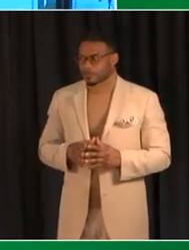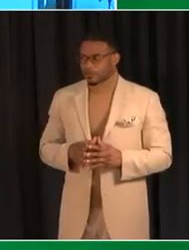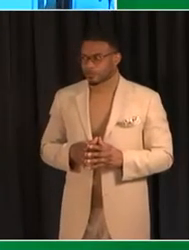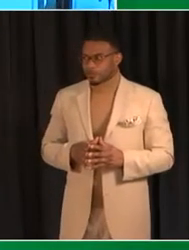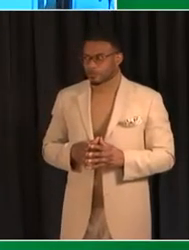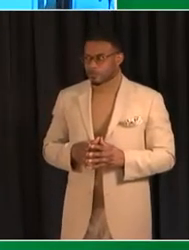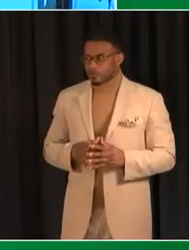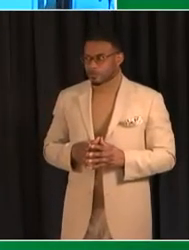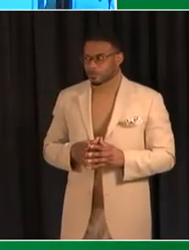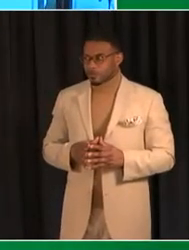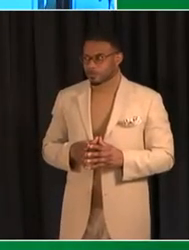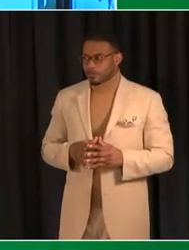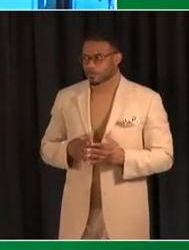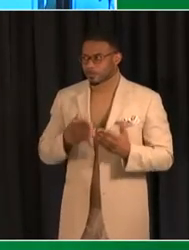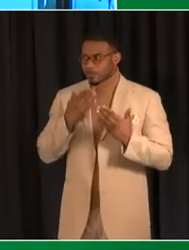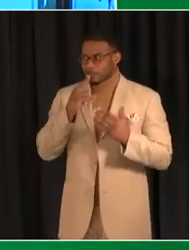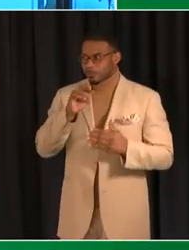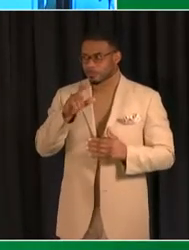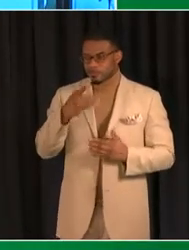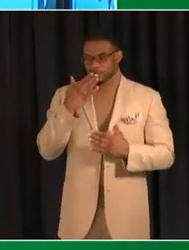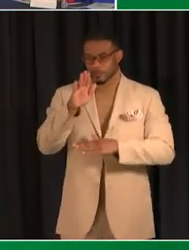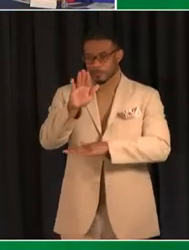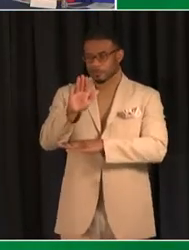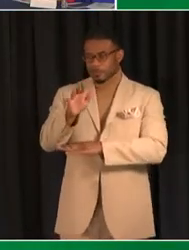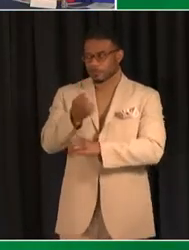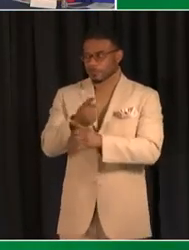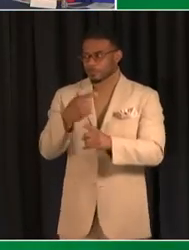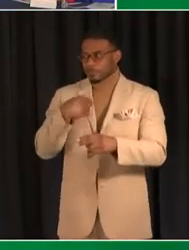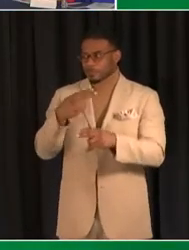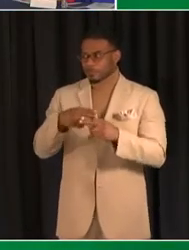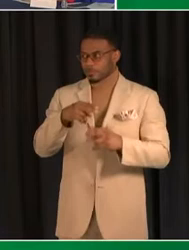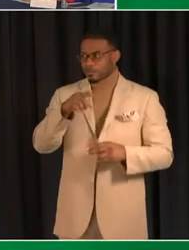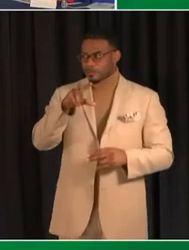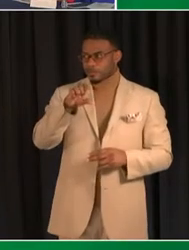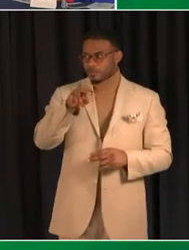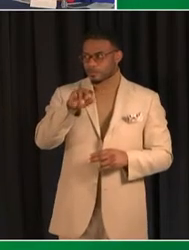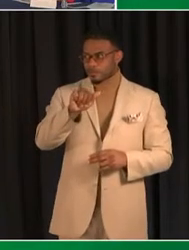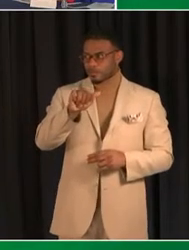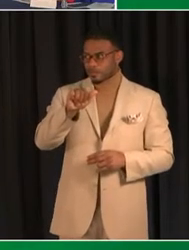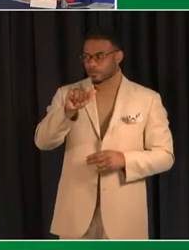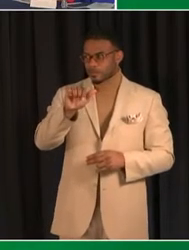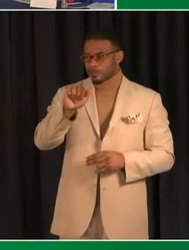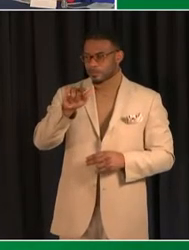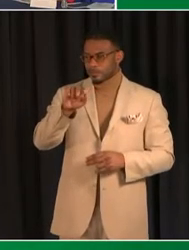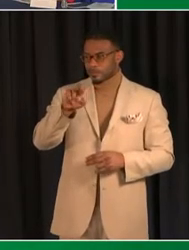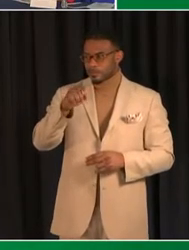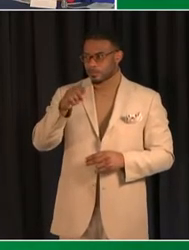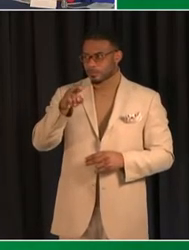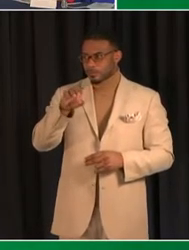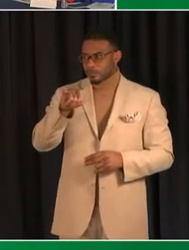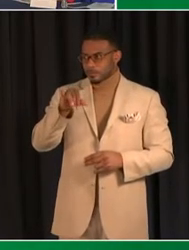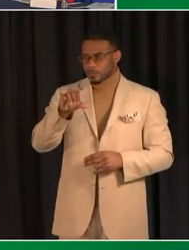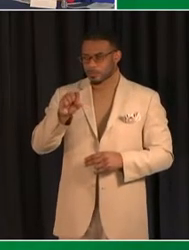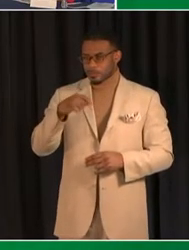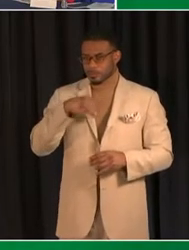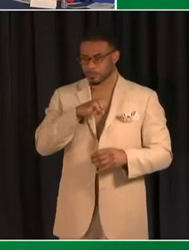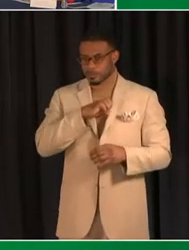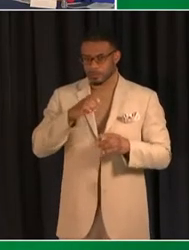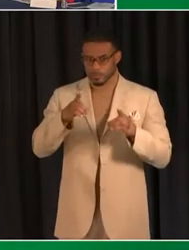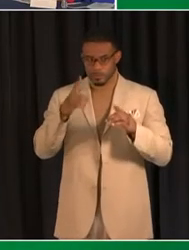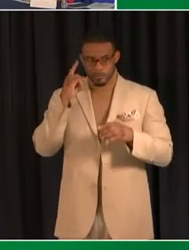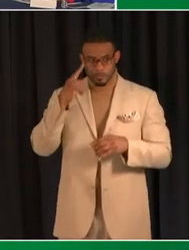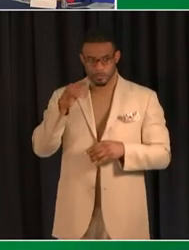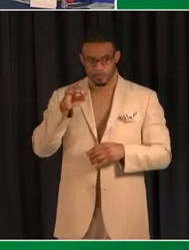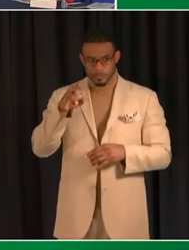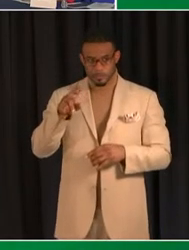Okay. Thank you, Neil. Good afternoon, everybody. My name is Leona Agaritis, and I'm the Executive Director of the Golden